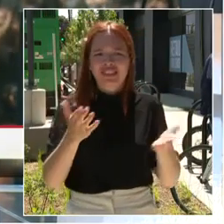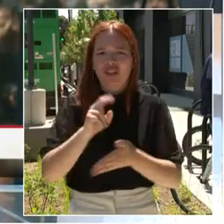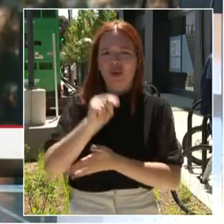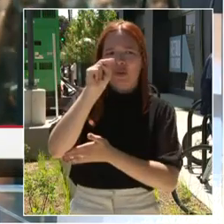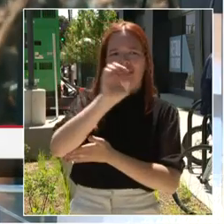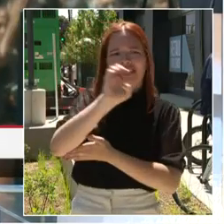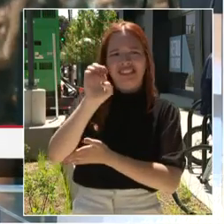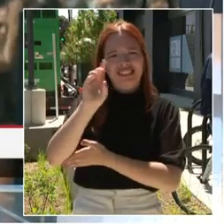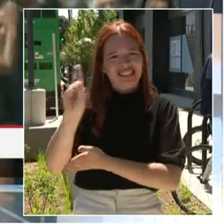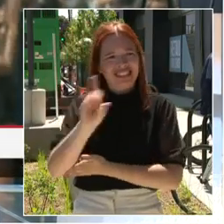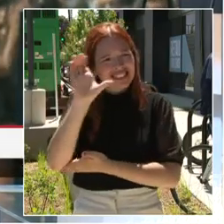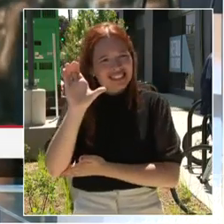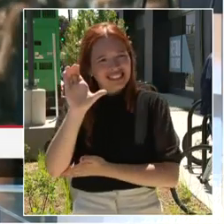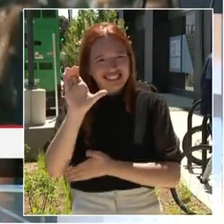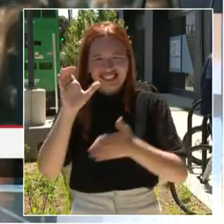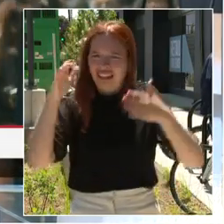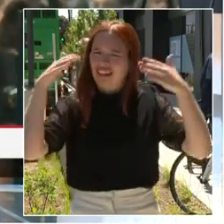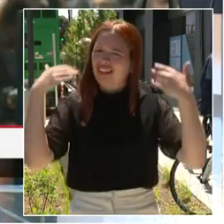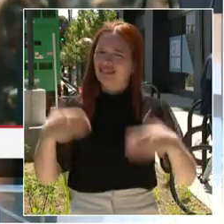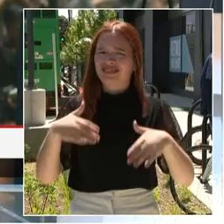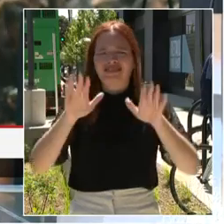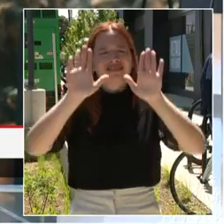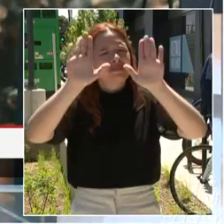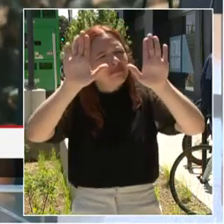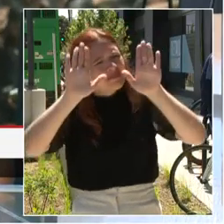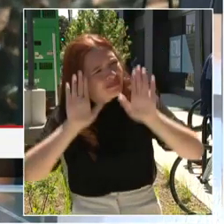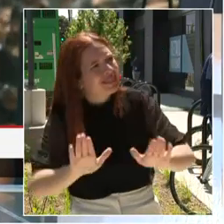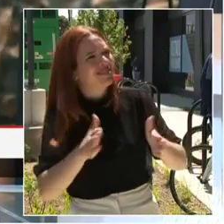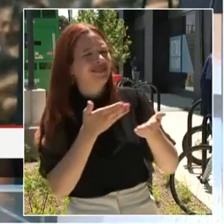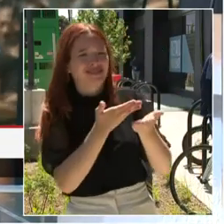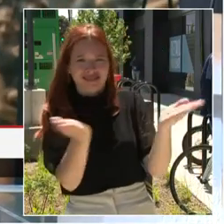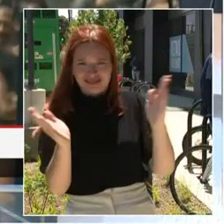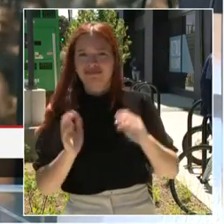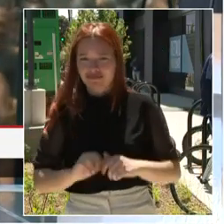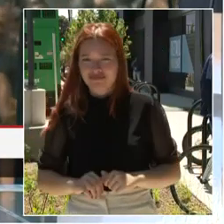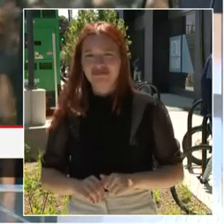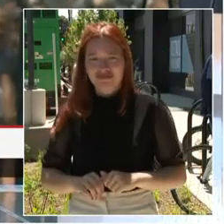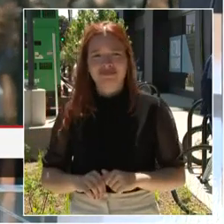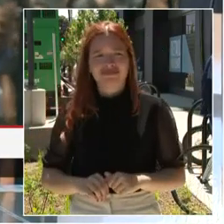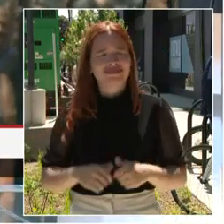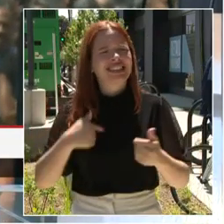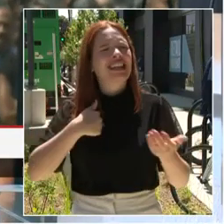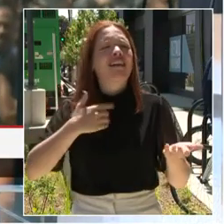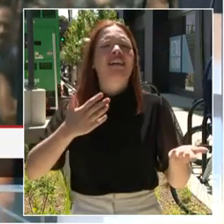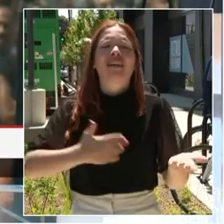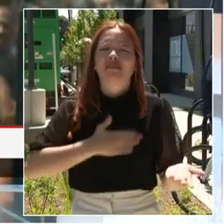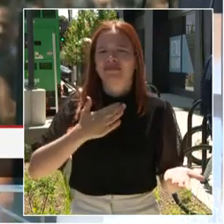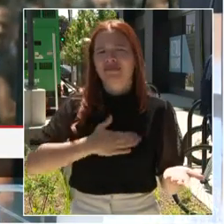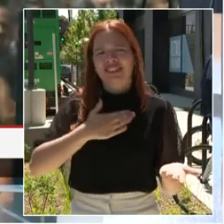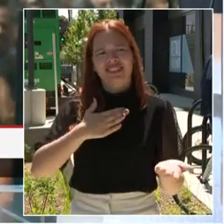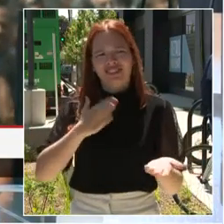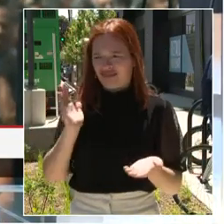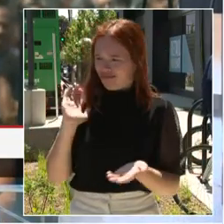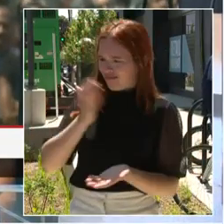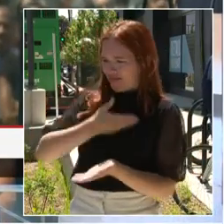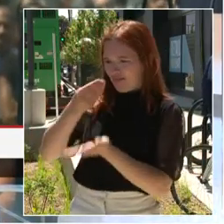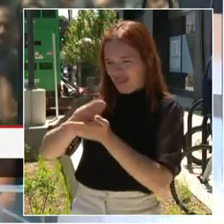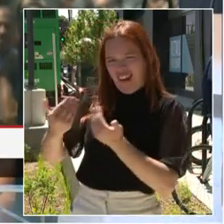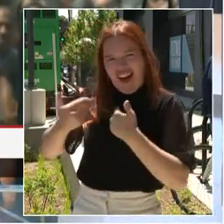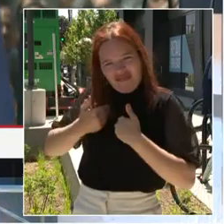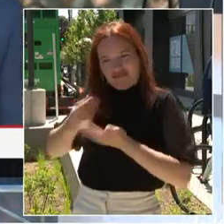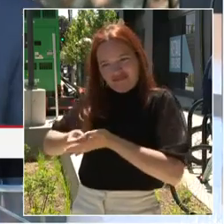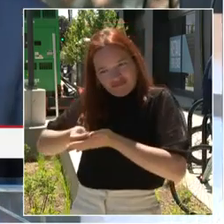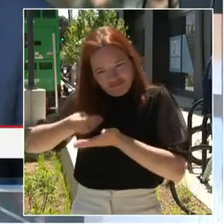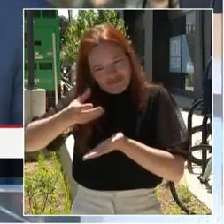incredible for us to see, and we're honestly just so honored to be a part of it and to allow our capital to help facilitate the project. So on behalf of everyone, thank you for your